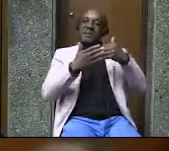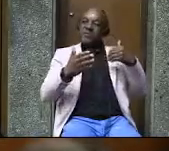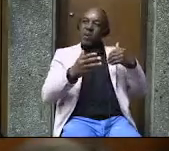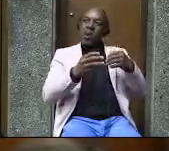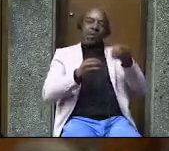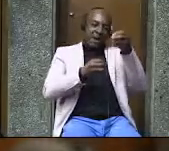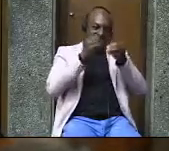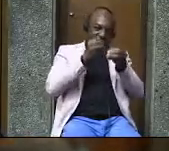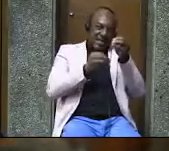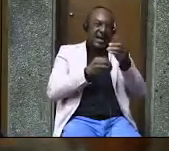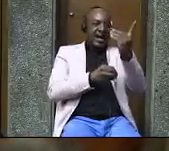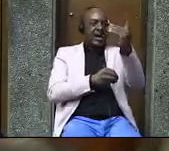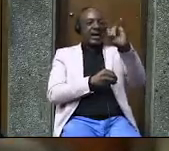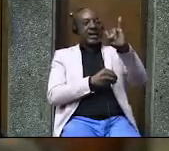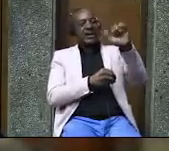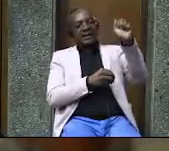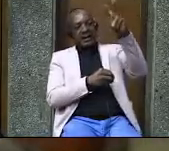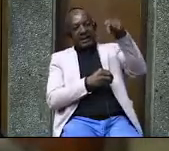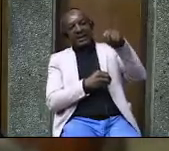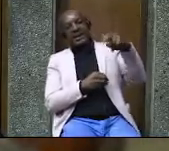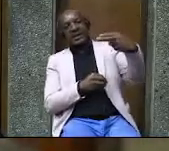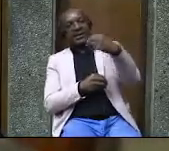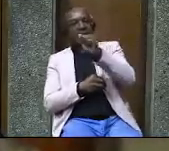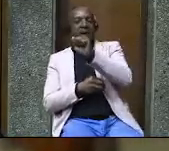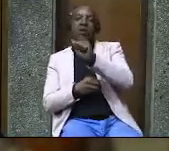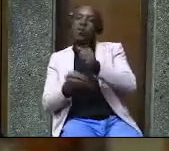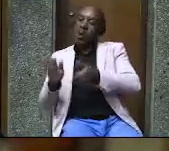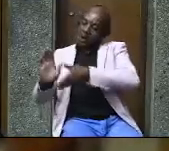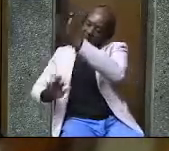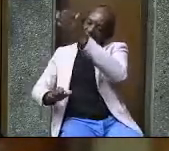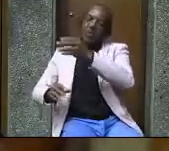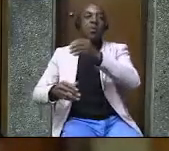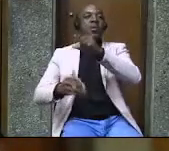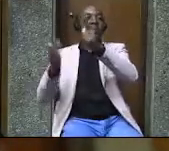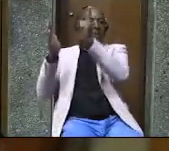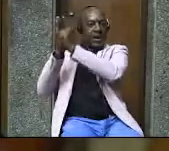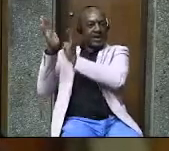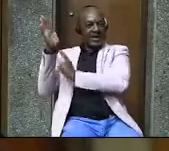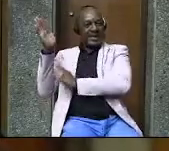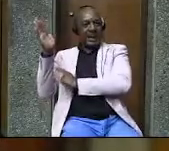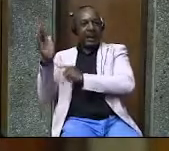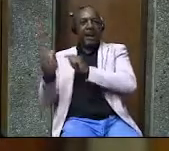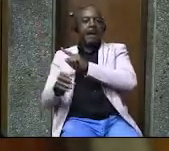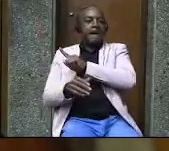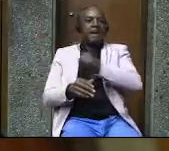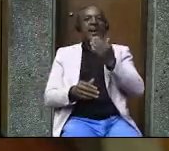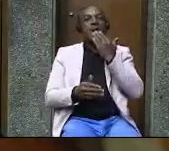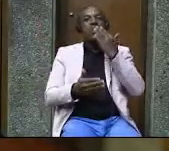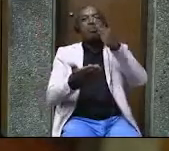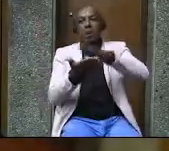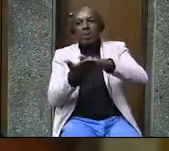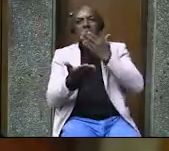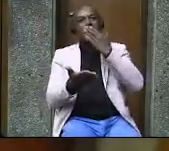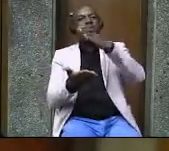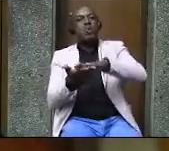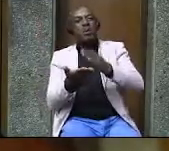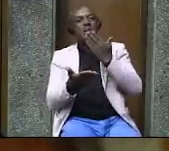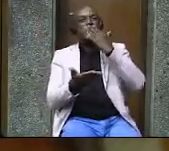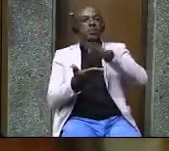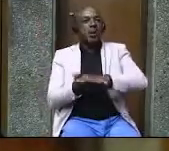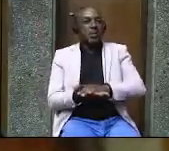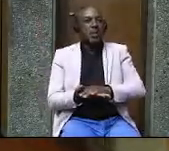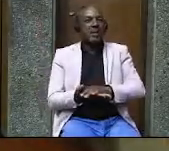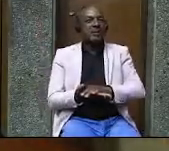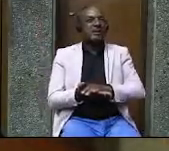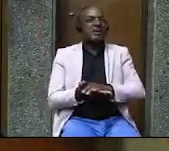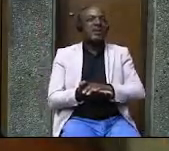waya e-legislation nabuye nazakithi nabo-mrs lindiwel sisulu kodwa nathi nizosakhela kwafika bopholi mashatile